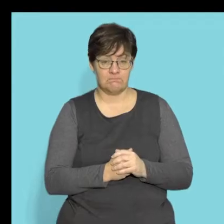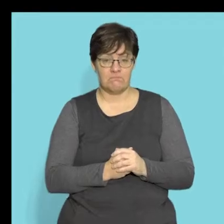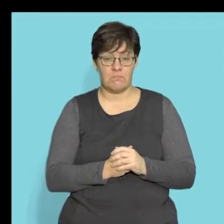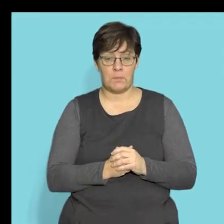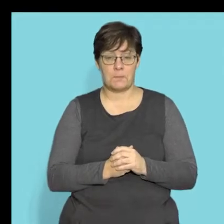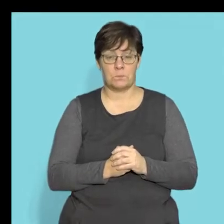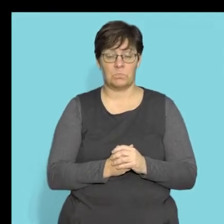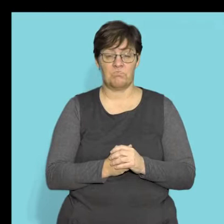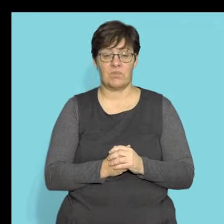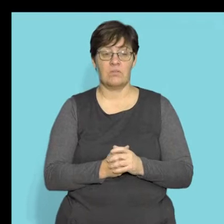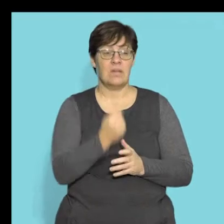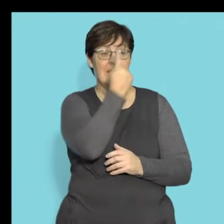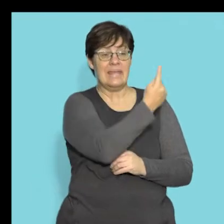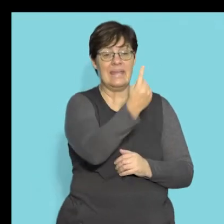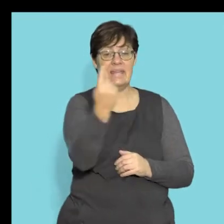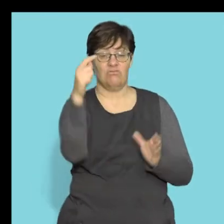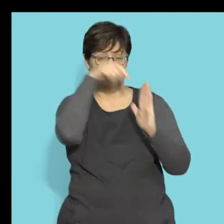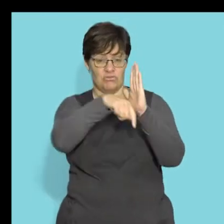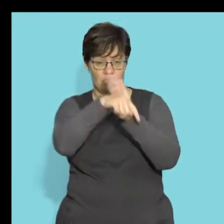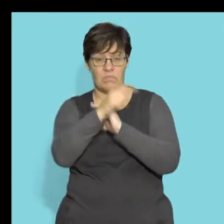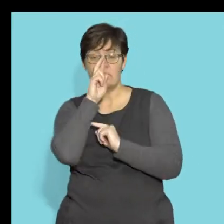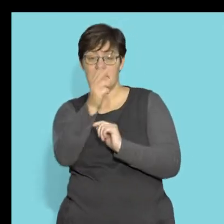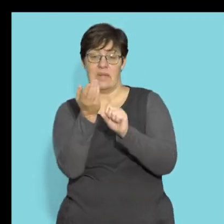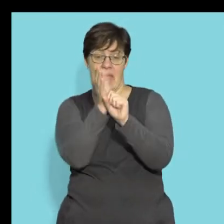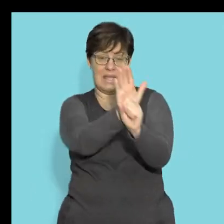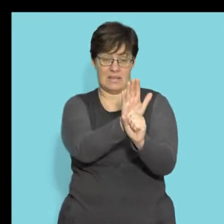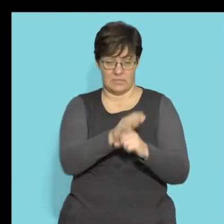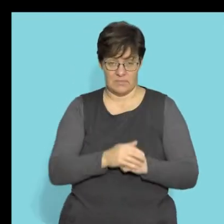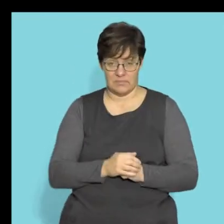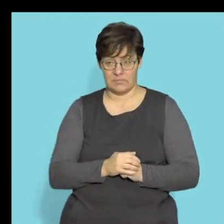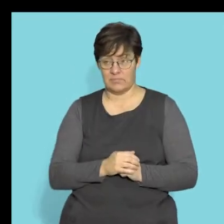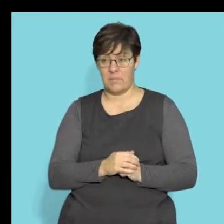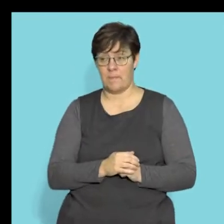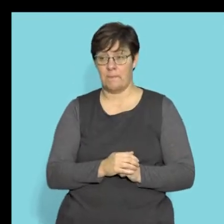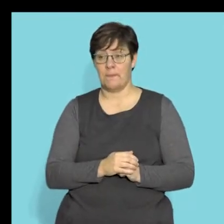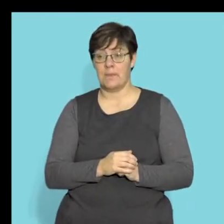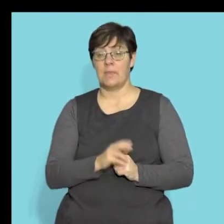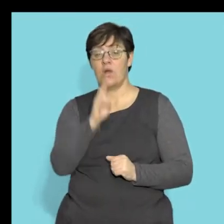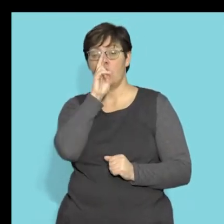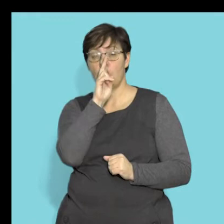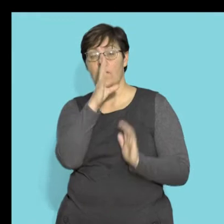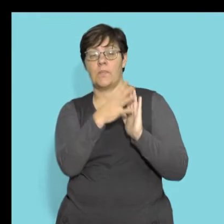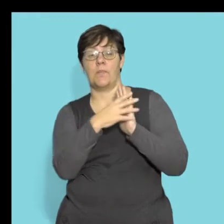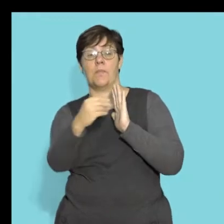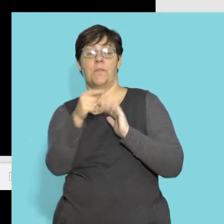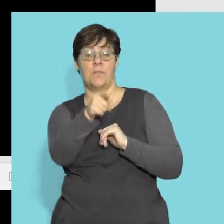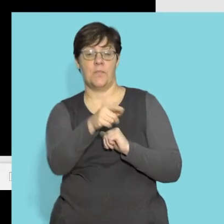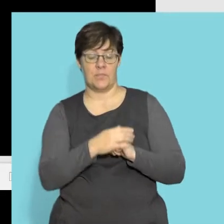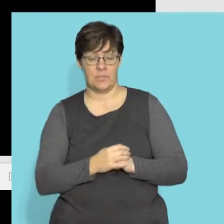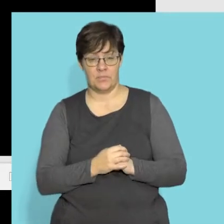Let's take each of those components and let's have a look at an example. So I want to look